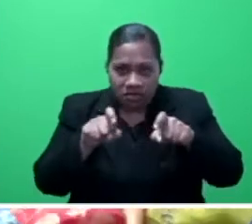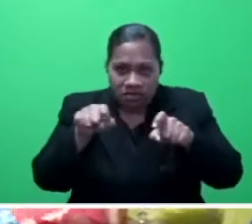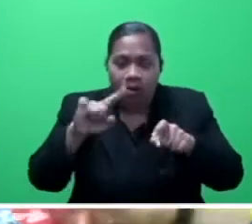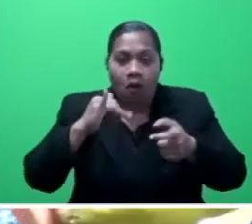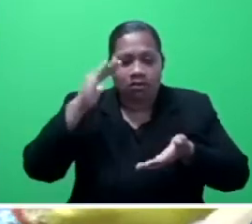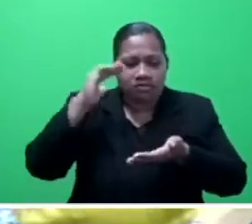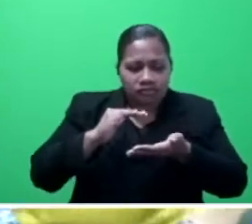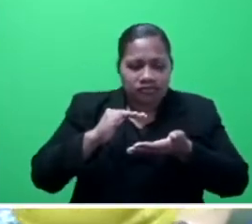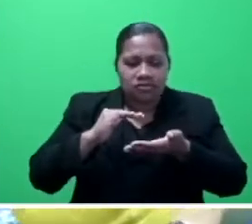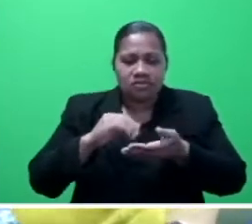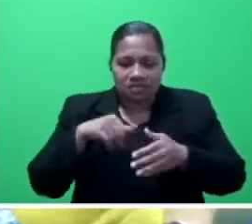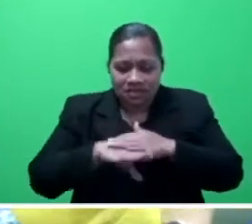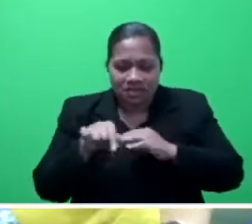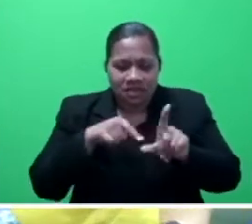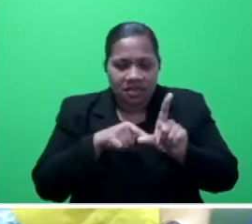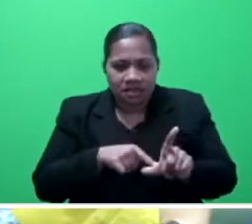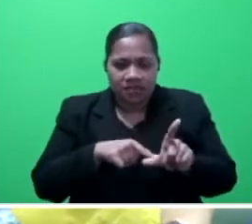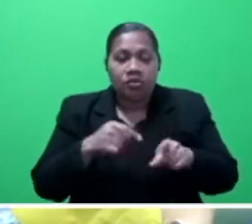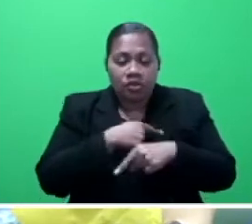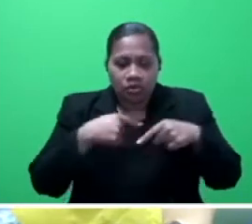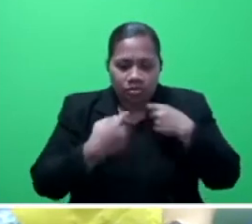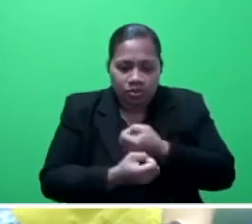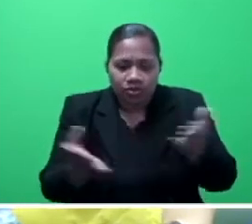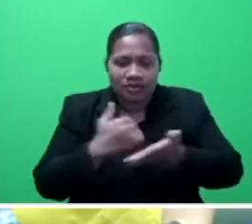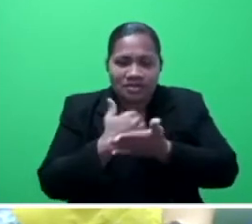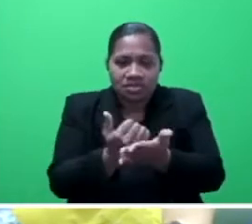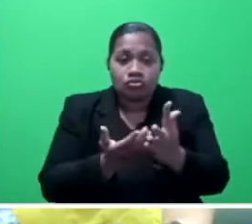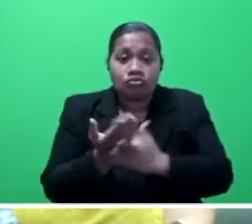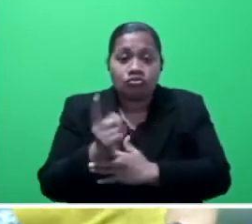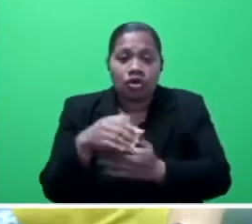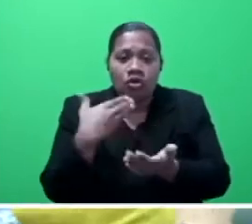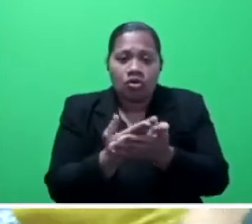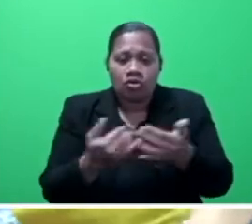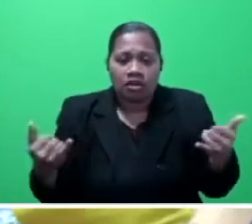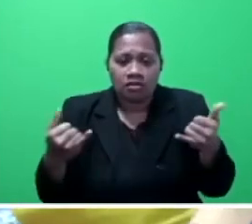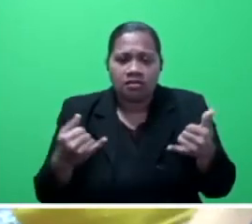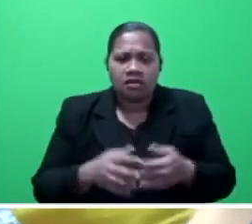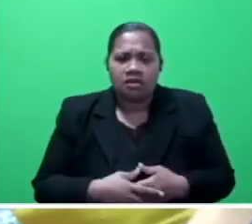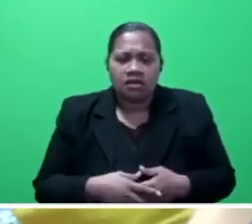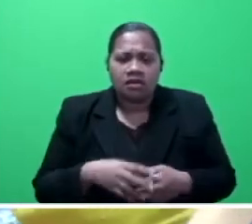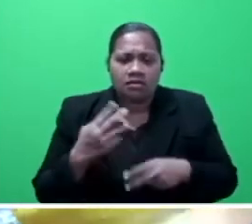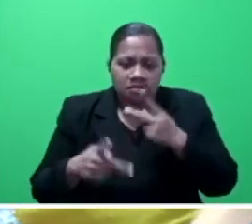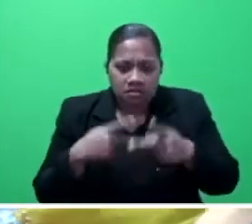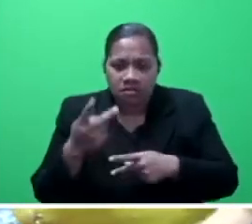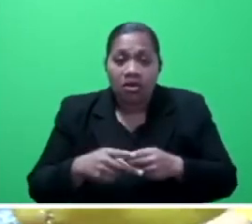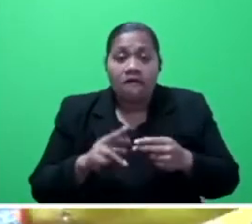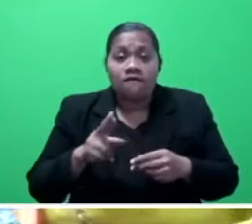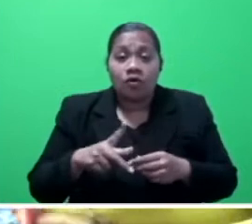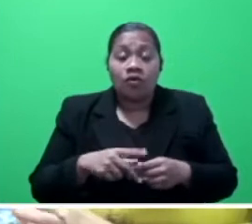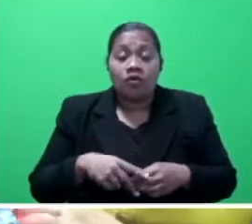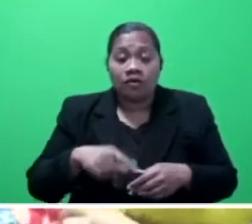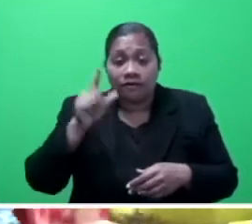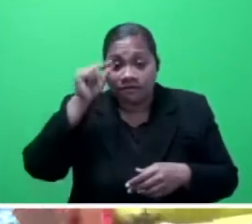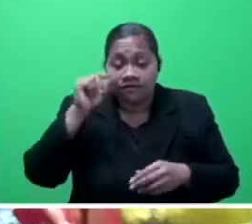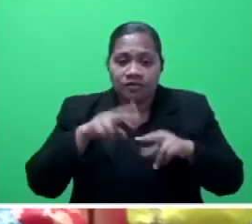Mr. Speaker, sir, we'll roll out this assistance through an online application process in conjunction with the Ministry of Education for Fijian families with a